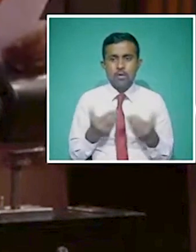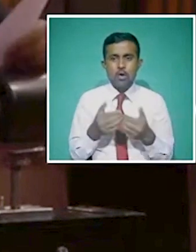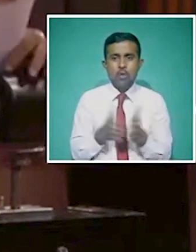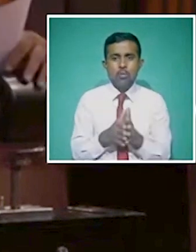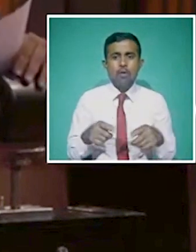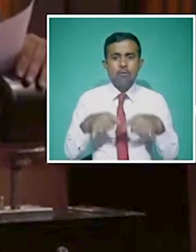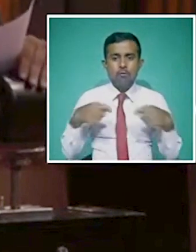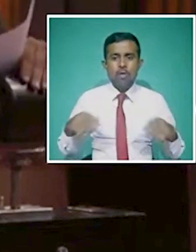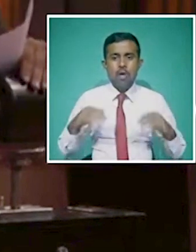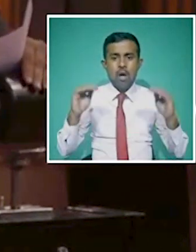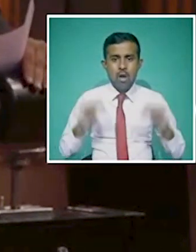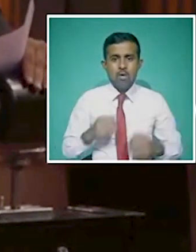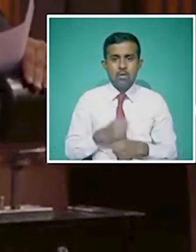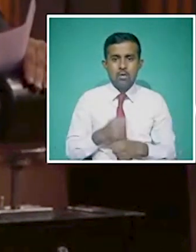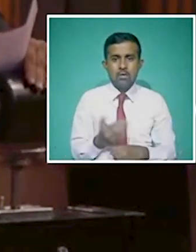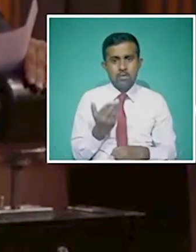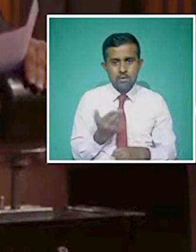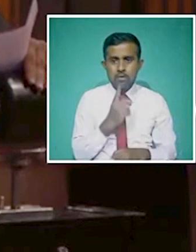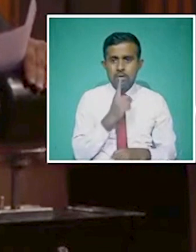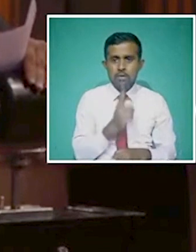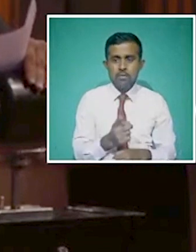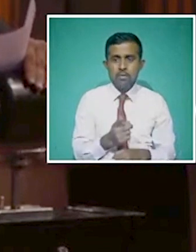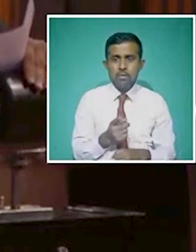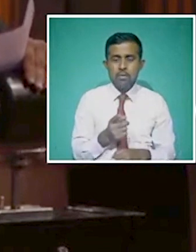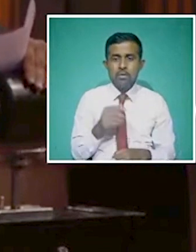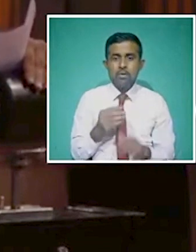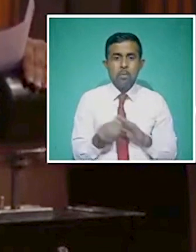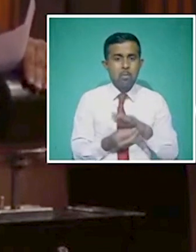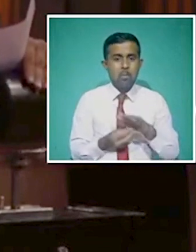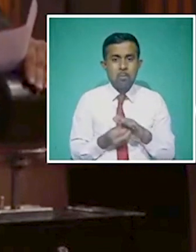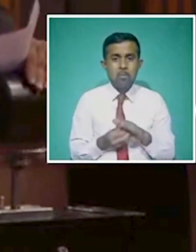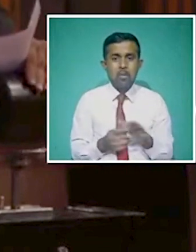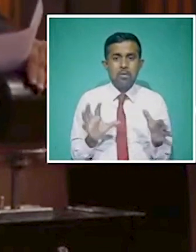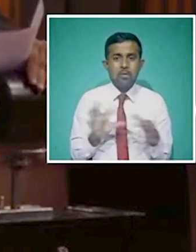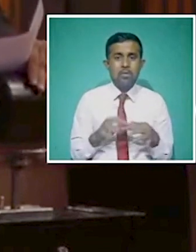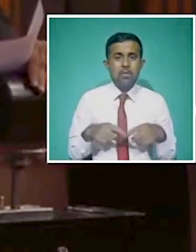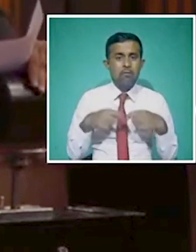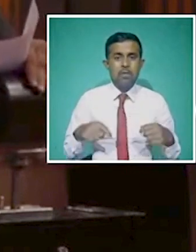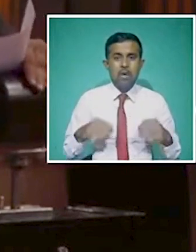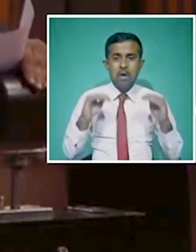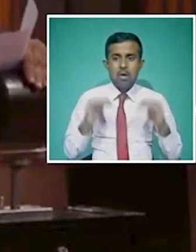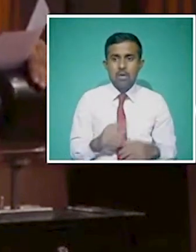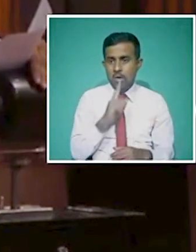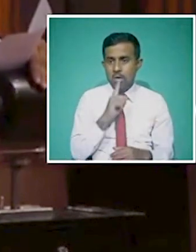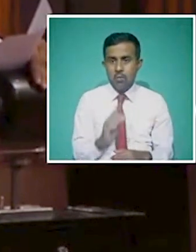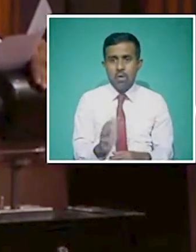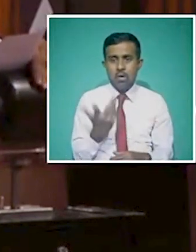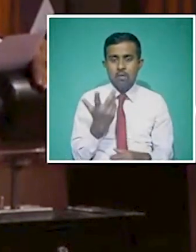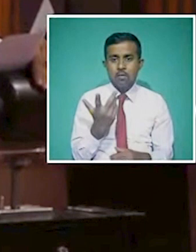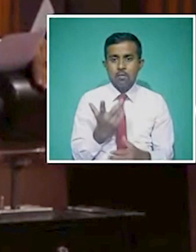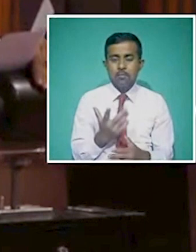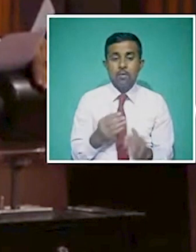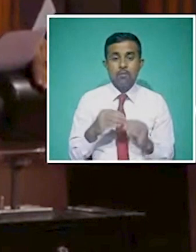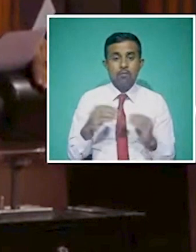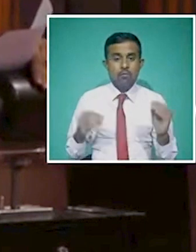don't necessarily expect the government to cut down on expenditure related to environment. Because indirectly, the entire world has a responsibility towards